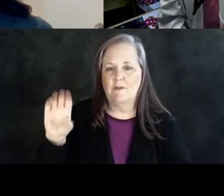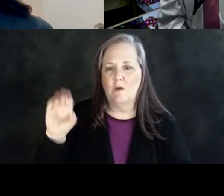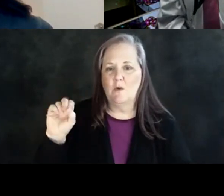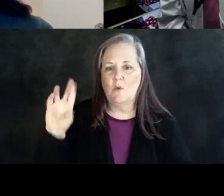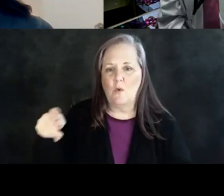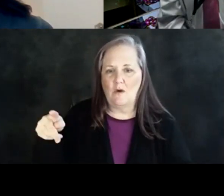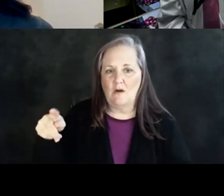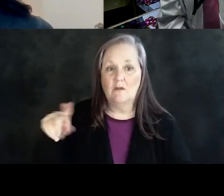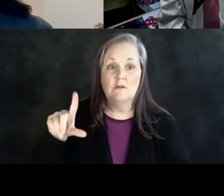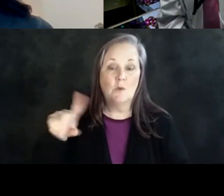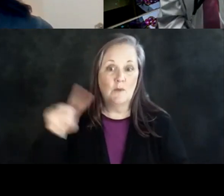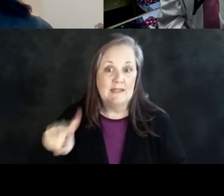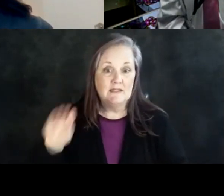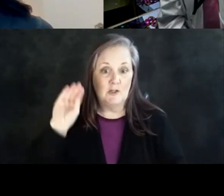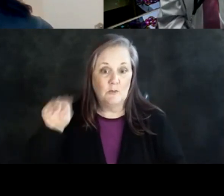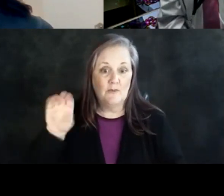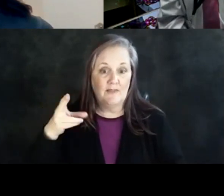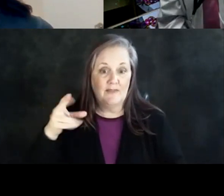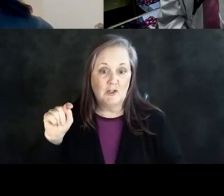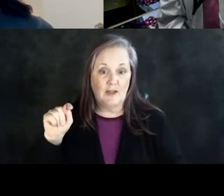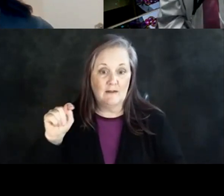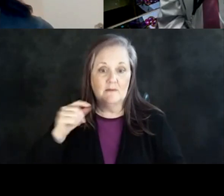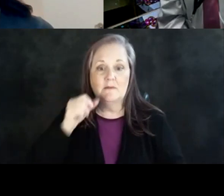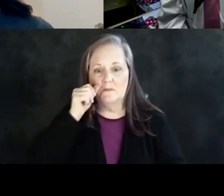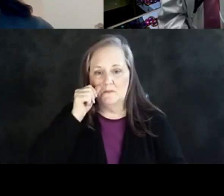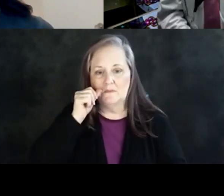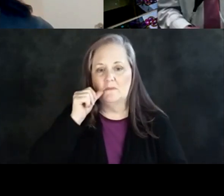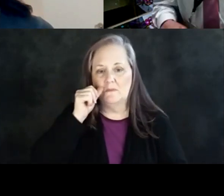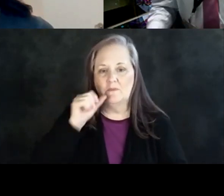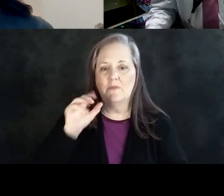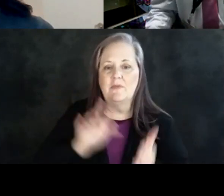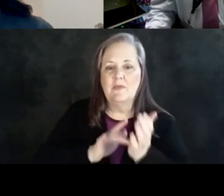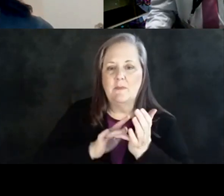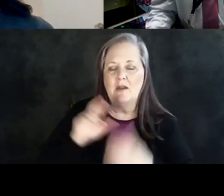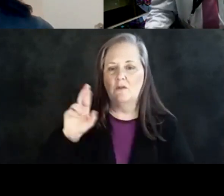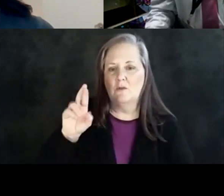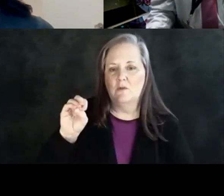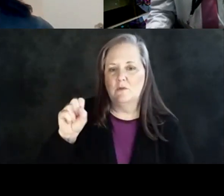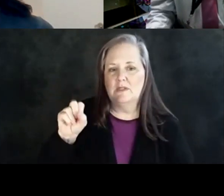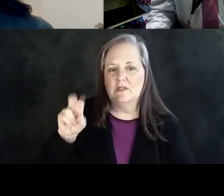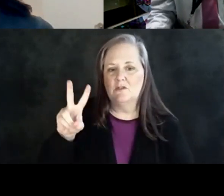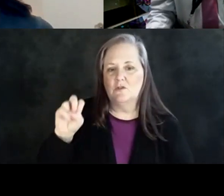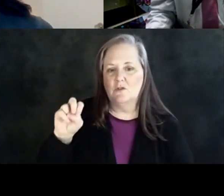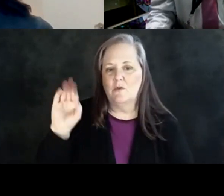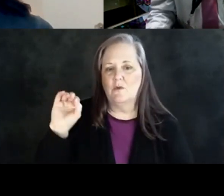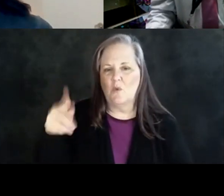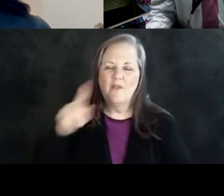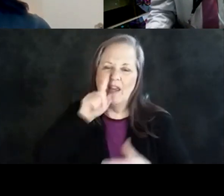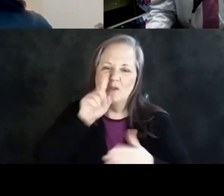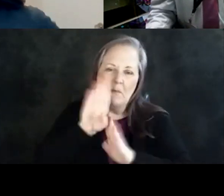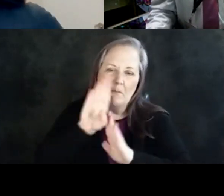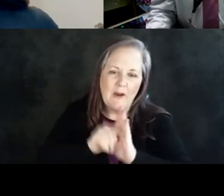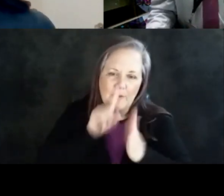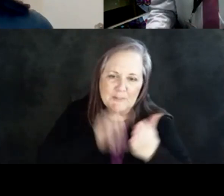link in the chat, because the Medical Reserve Corps will do all of the background checking and